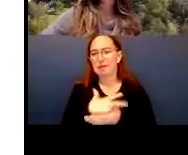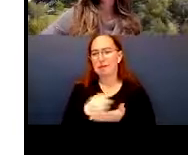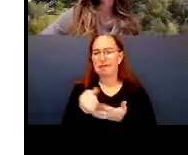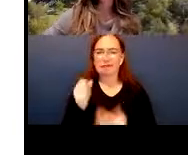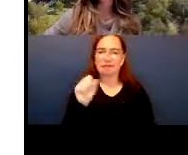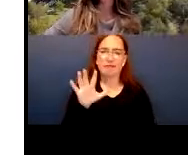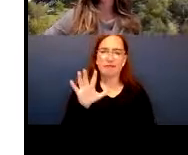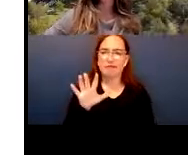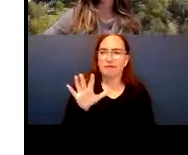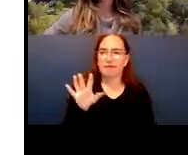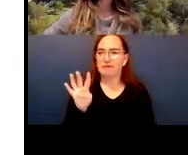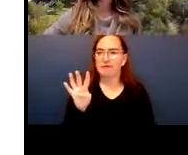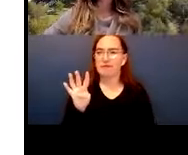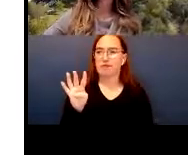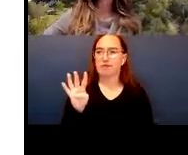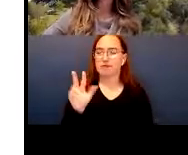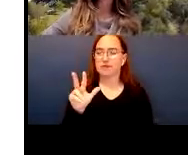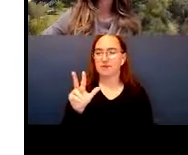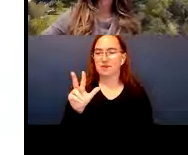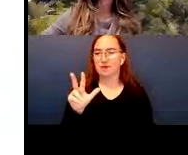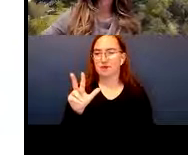5, 4, 3,